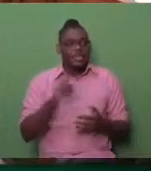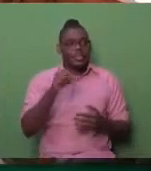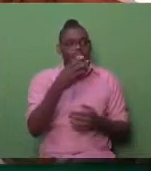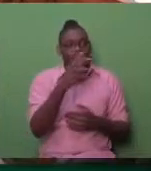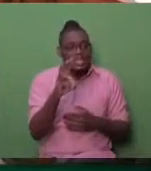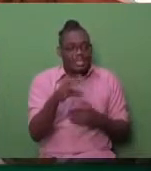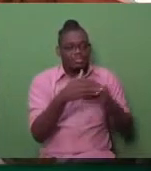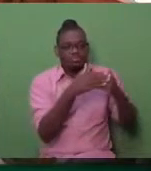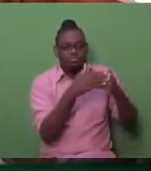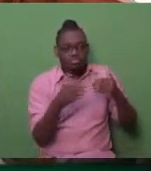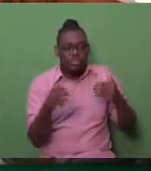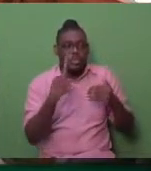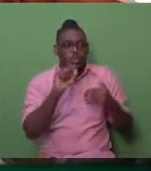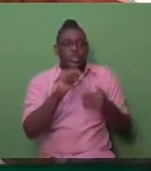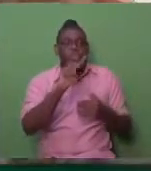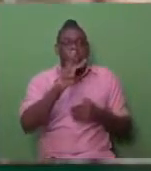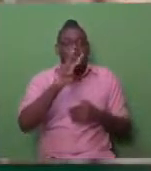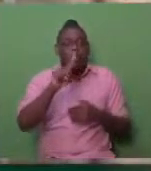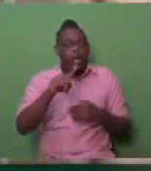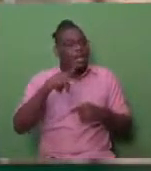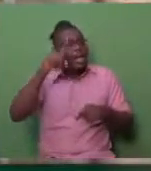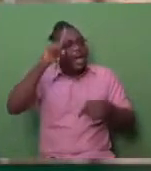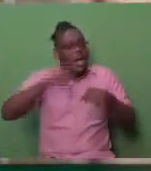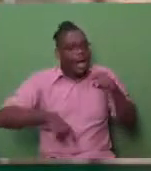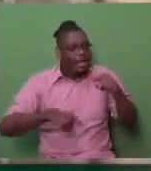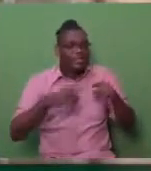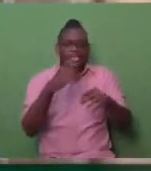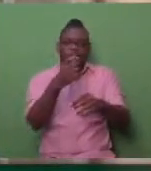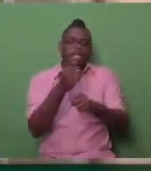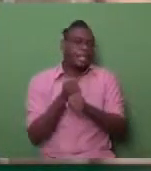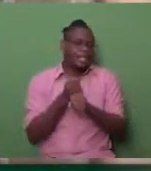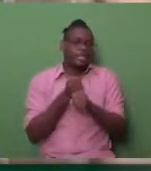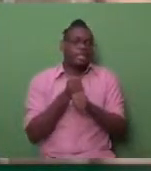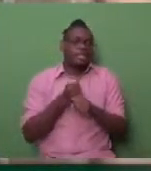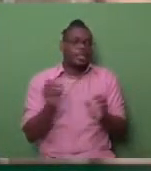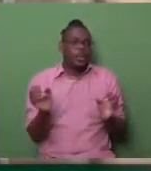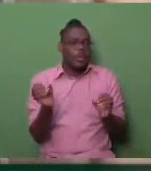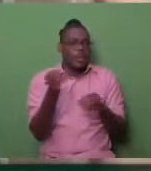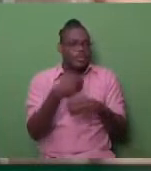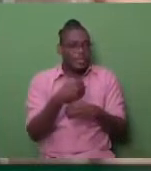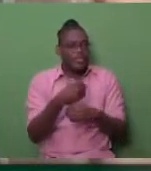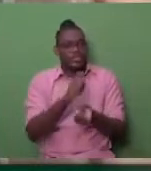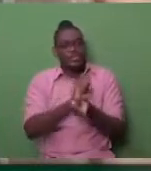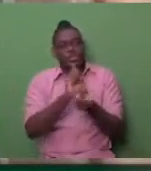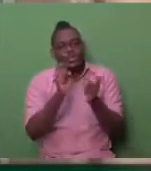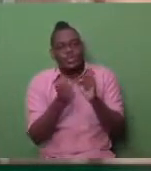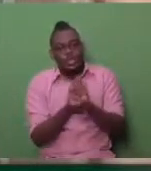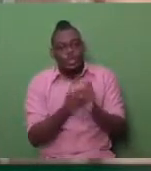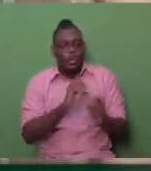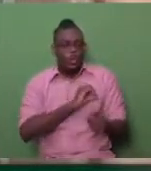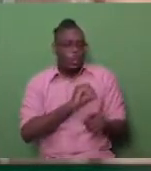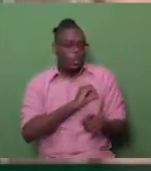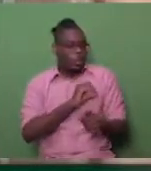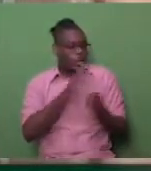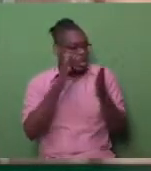So, what has changed with the ease of doing business? And you know what I find